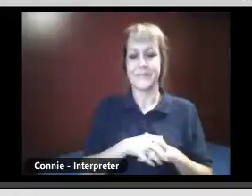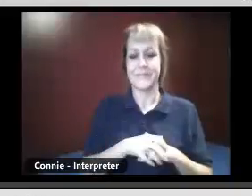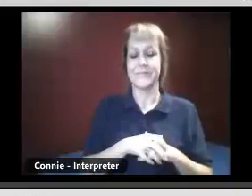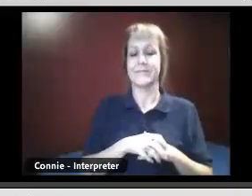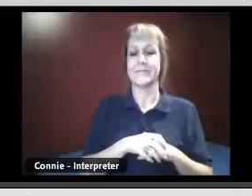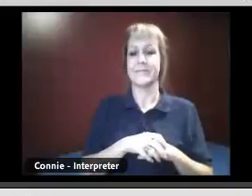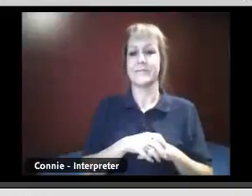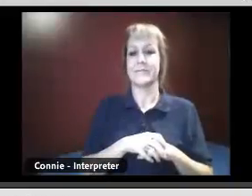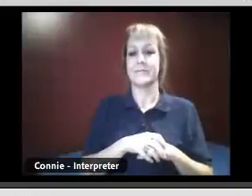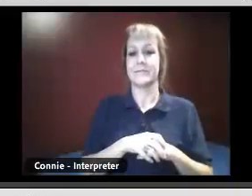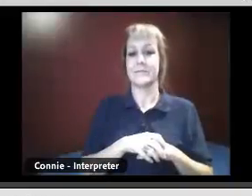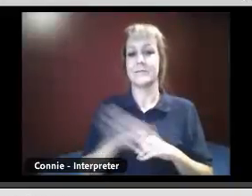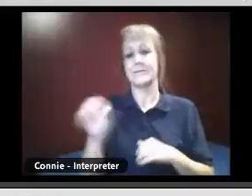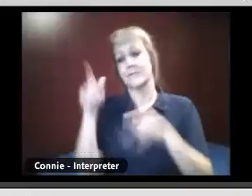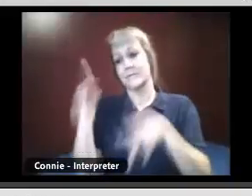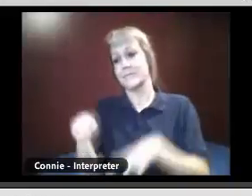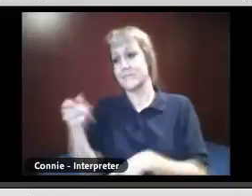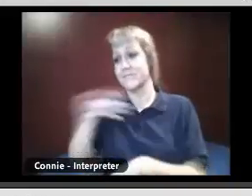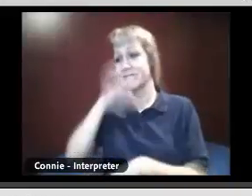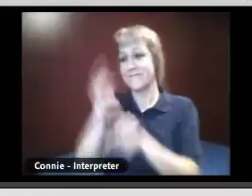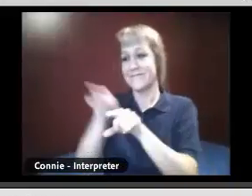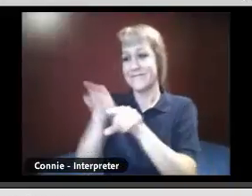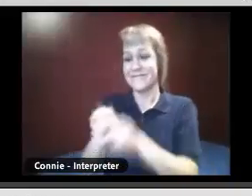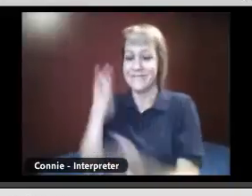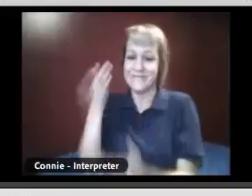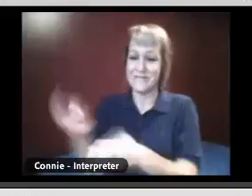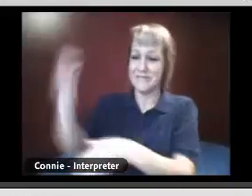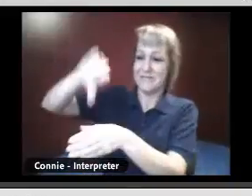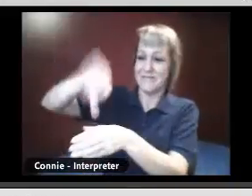Can you get the other person to drink too? I guess it depends what you put in that drink.